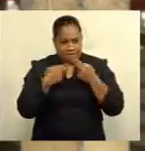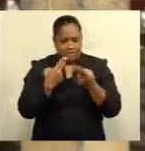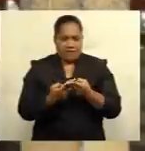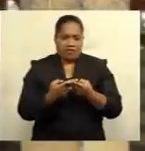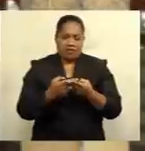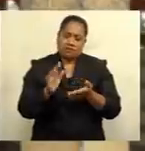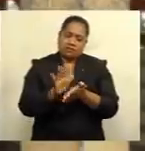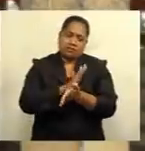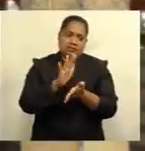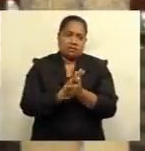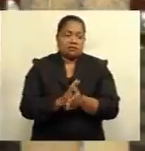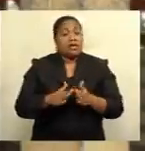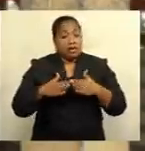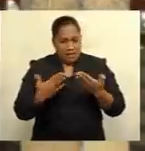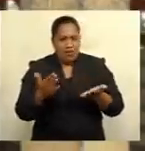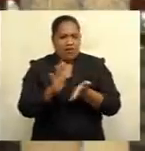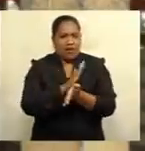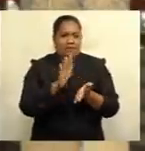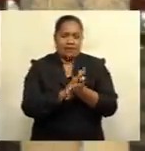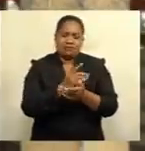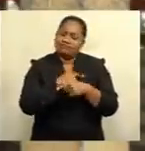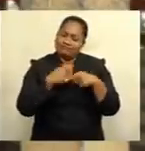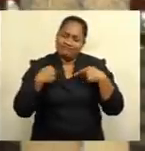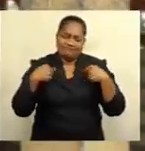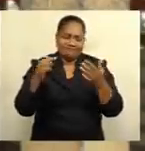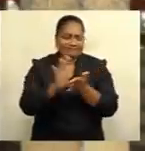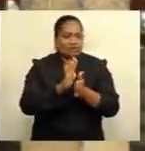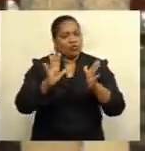happy. We are happy. We are free.